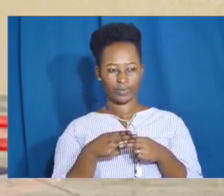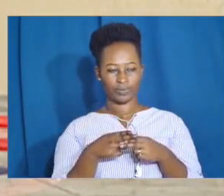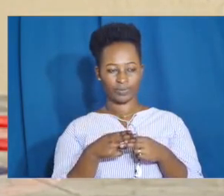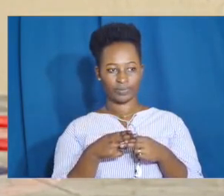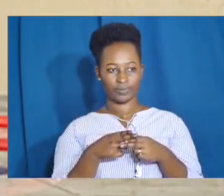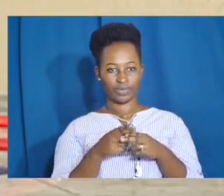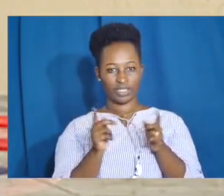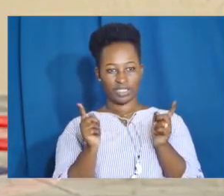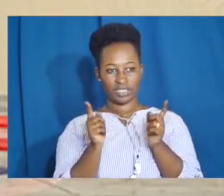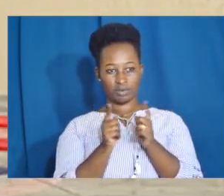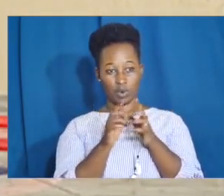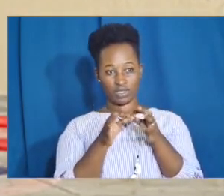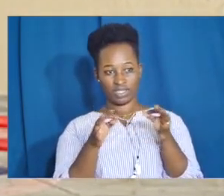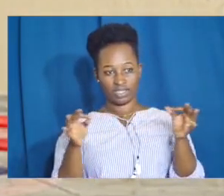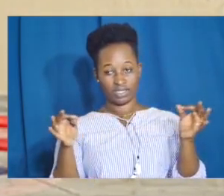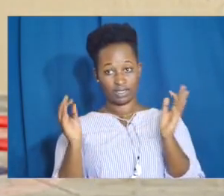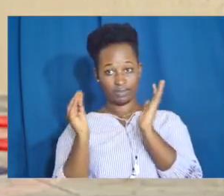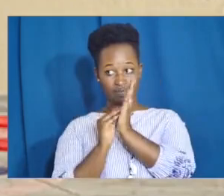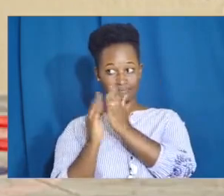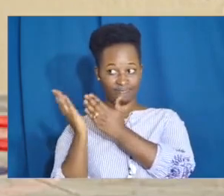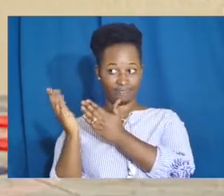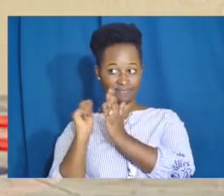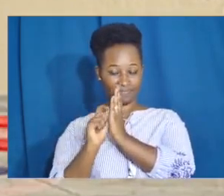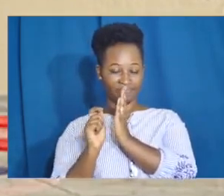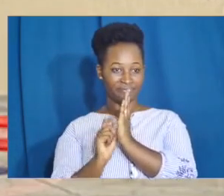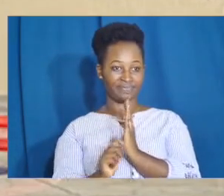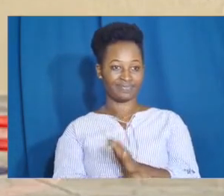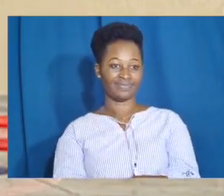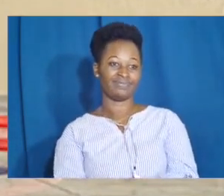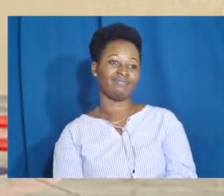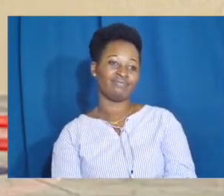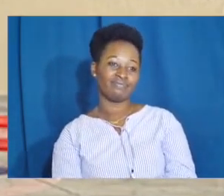we have a small sentence, which means